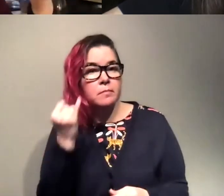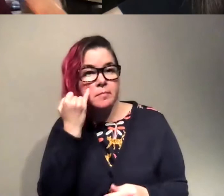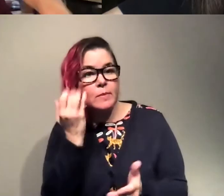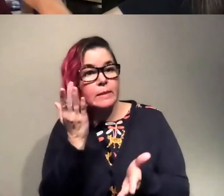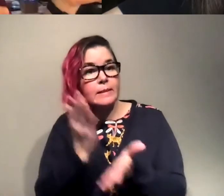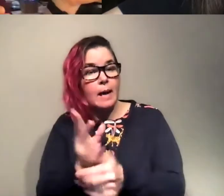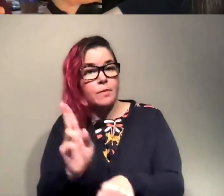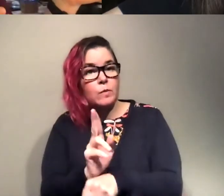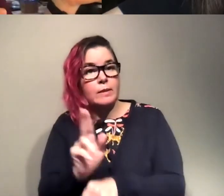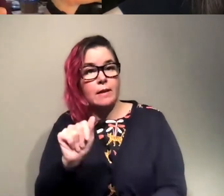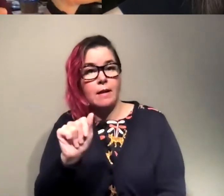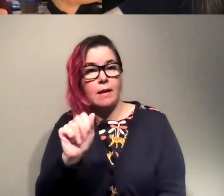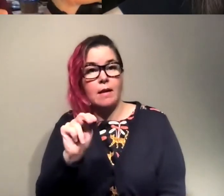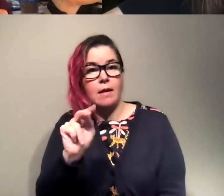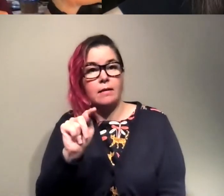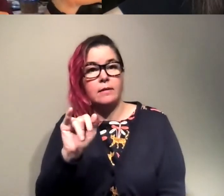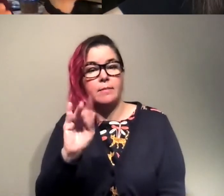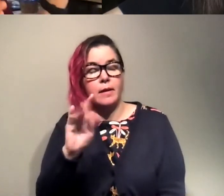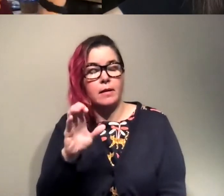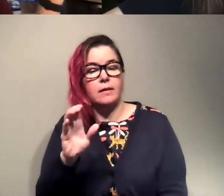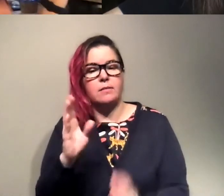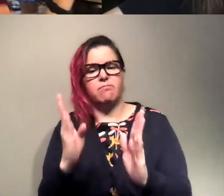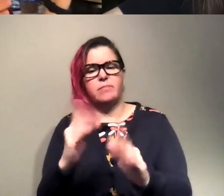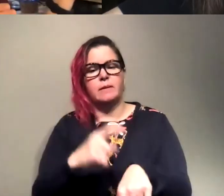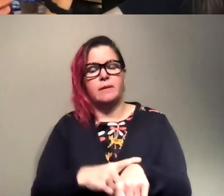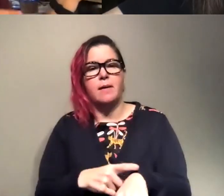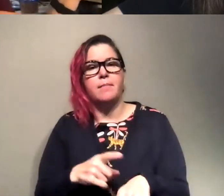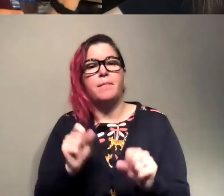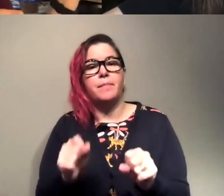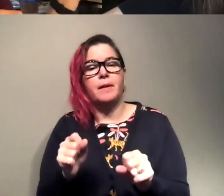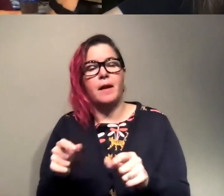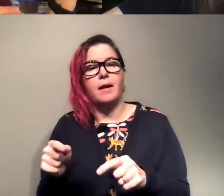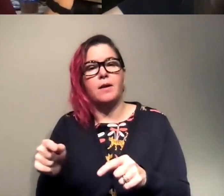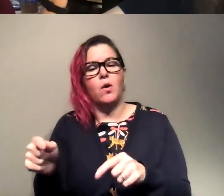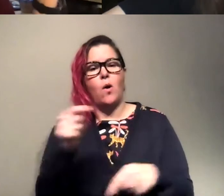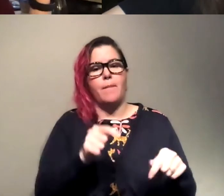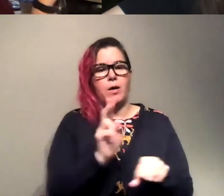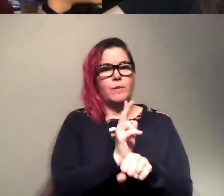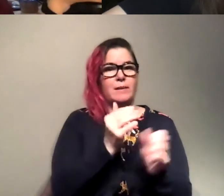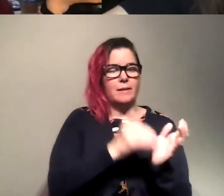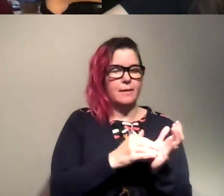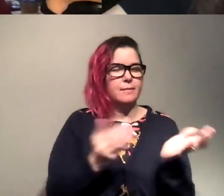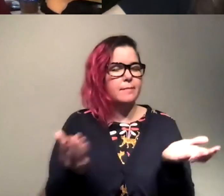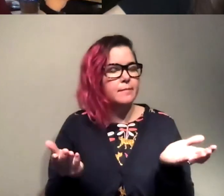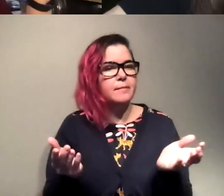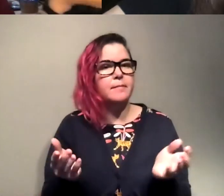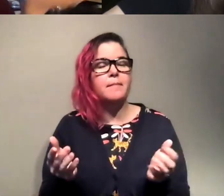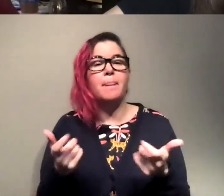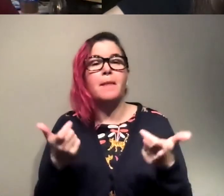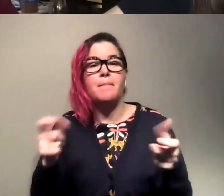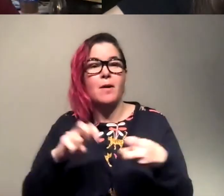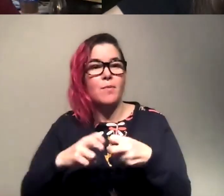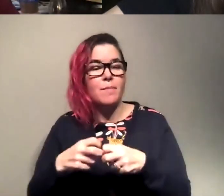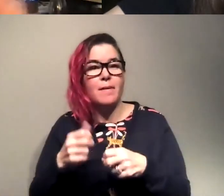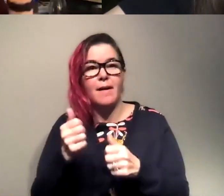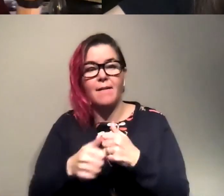antibiotic, usually in a period of time, we can actually go back to using it. But the biggest problem we have is every time we start